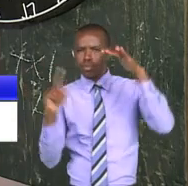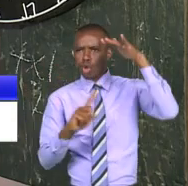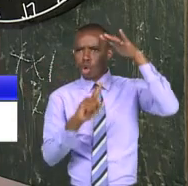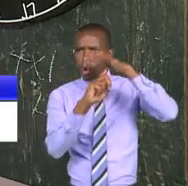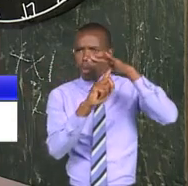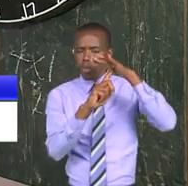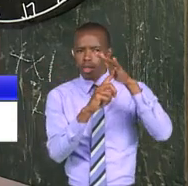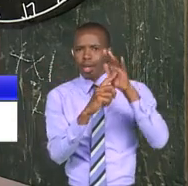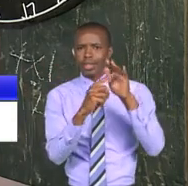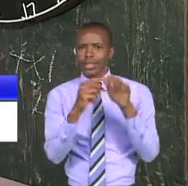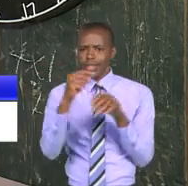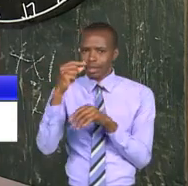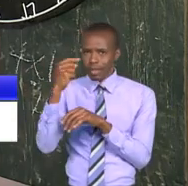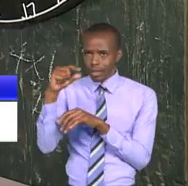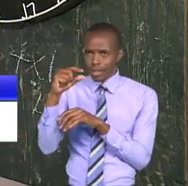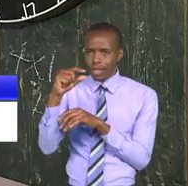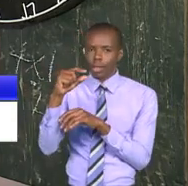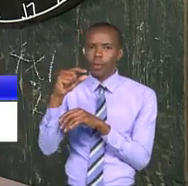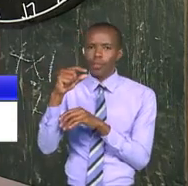shot. The inner circle